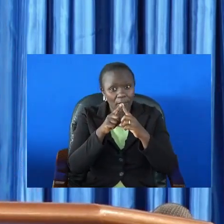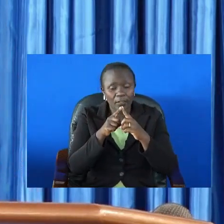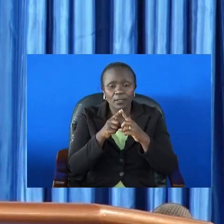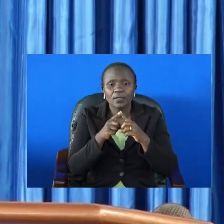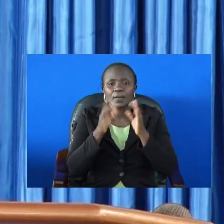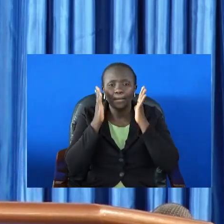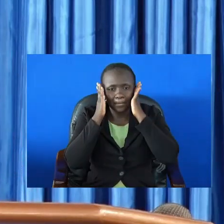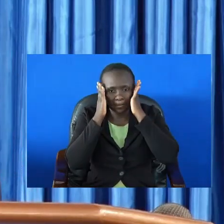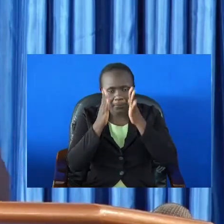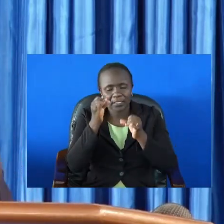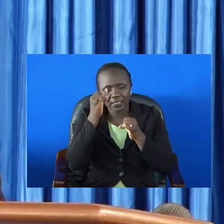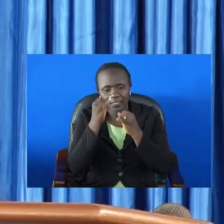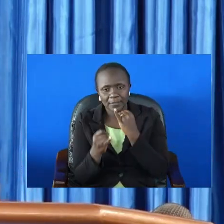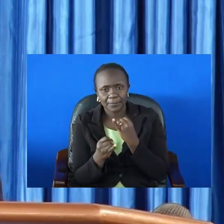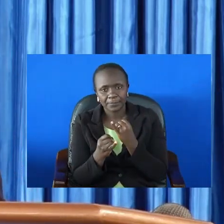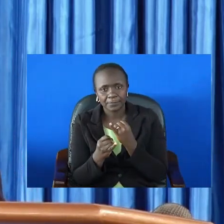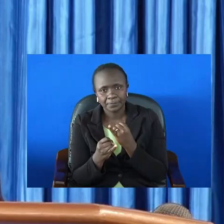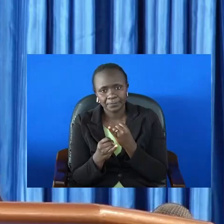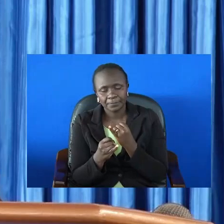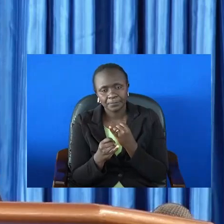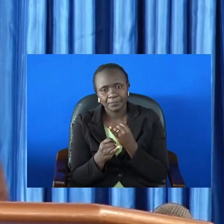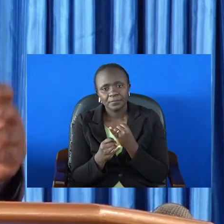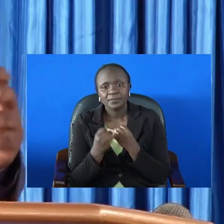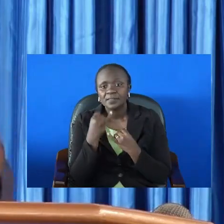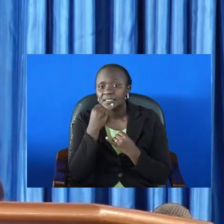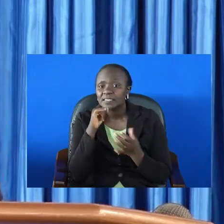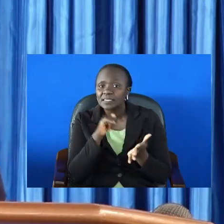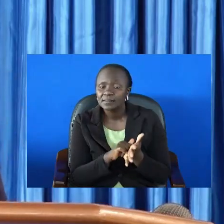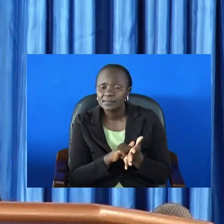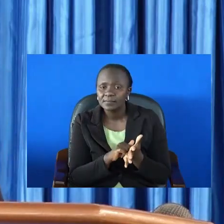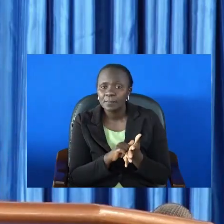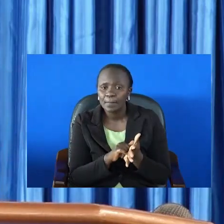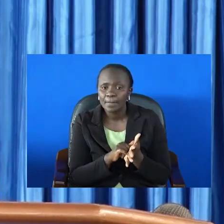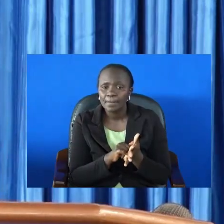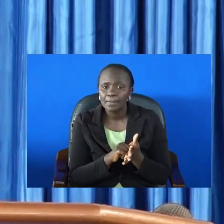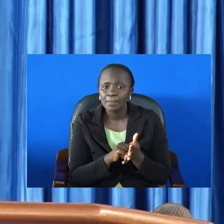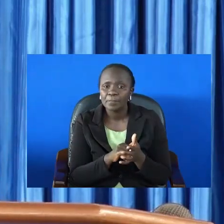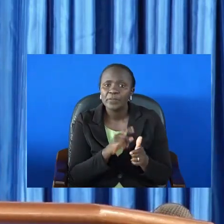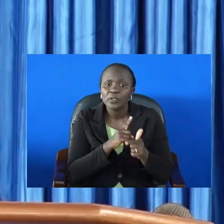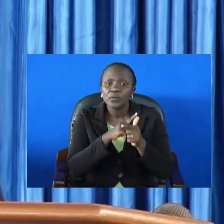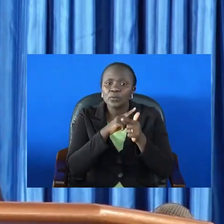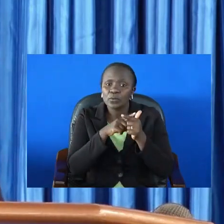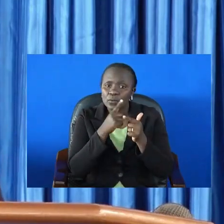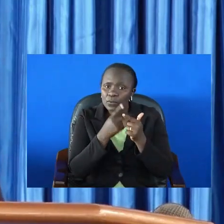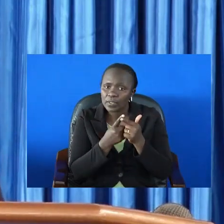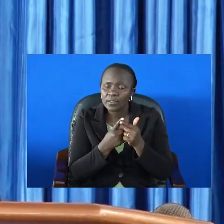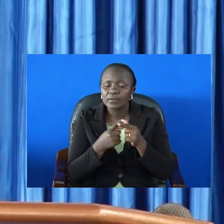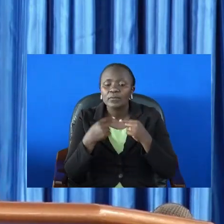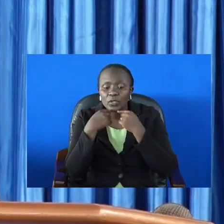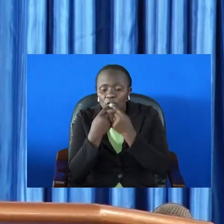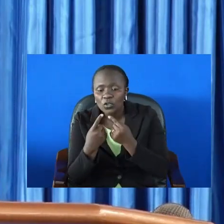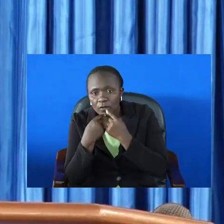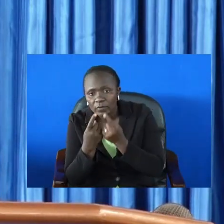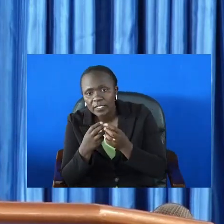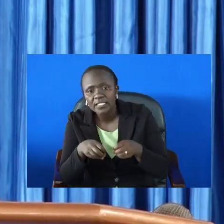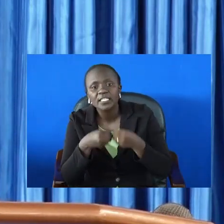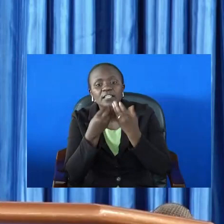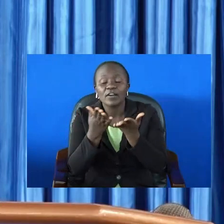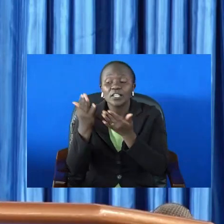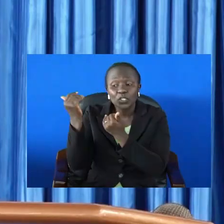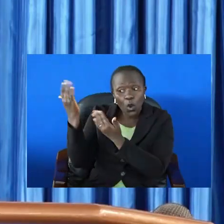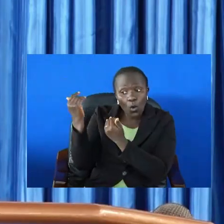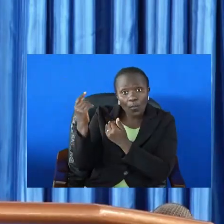part of it, because of time, is that when we repent, it gives us hope